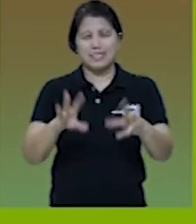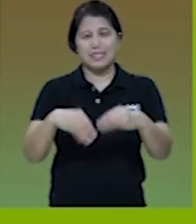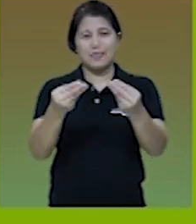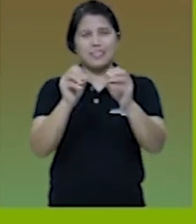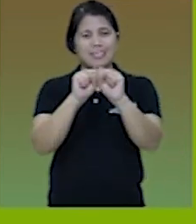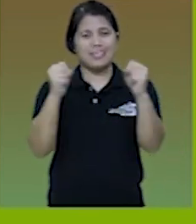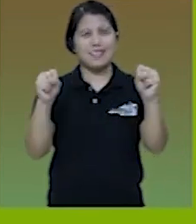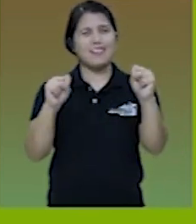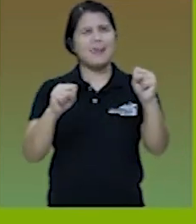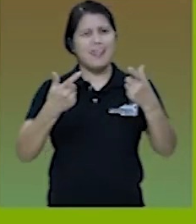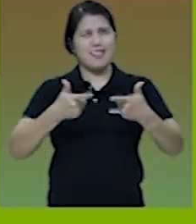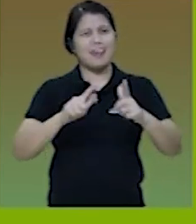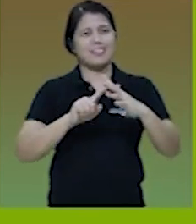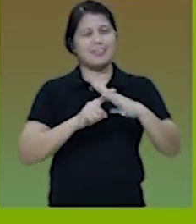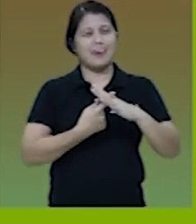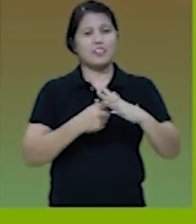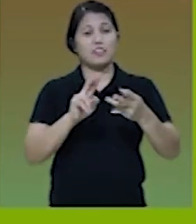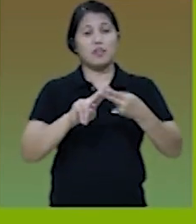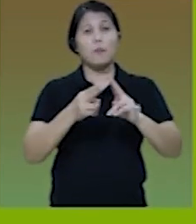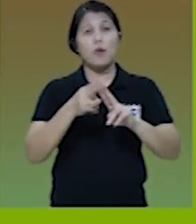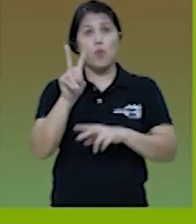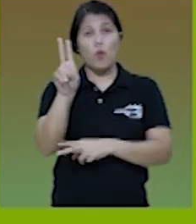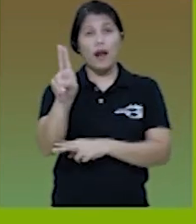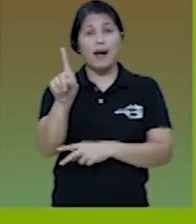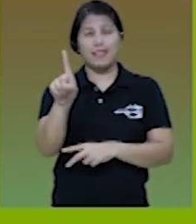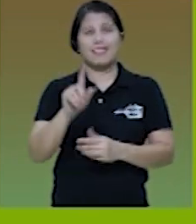start. Number 1.